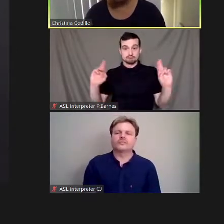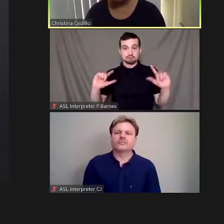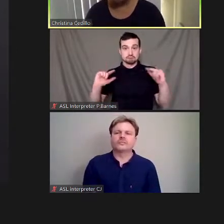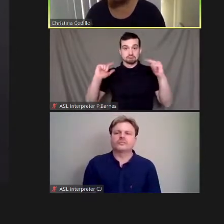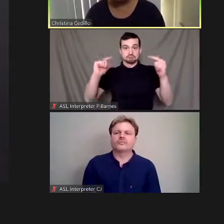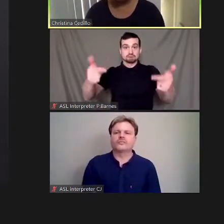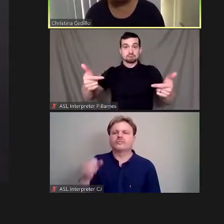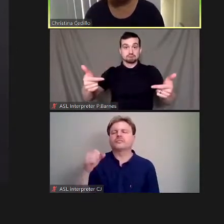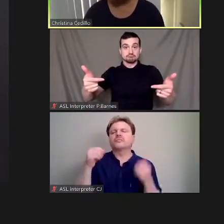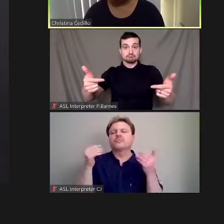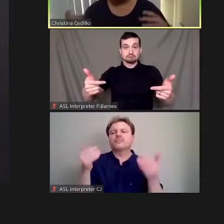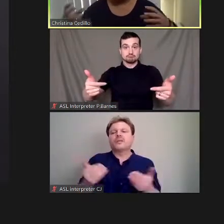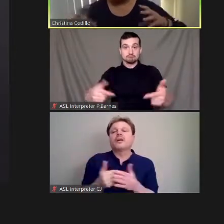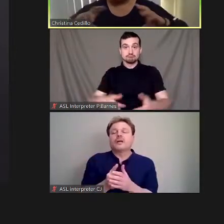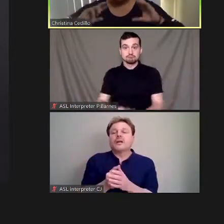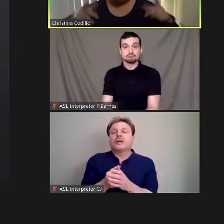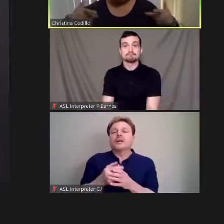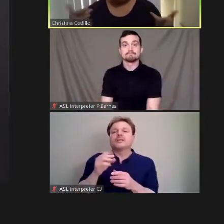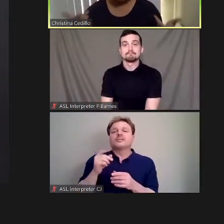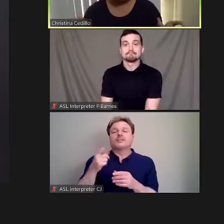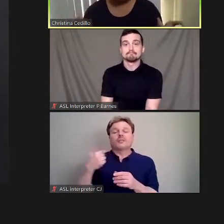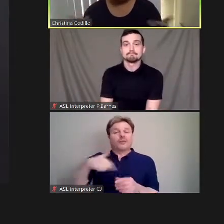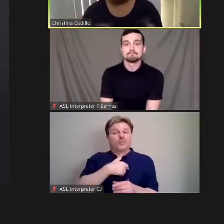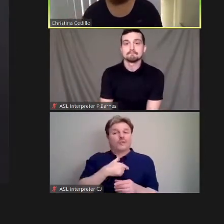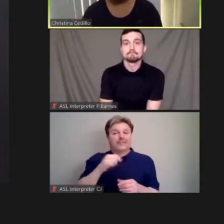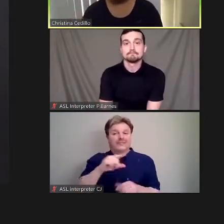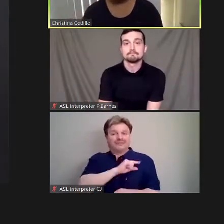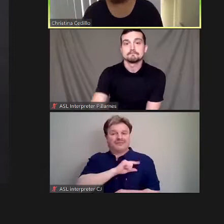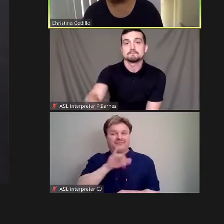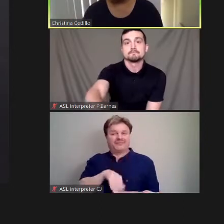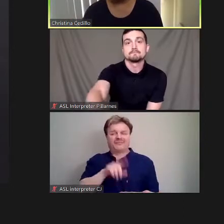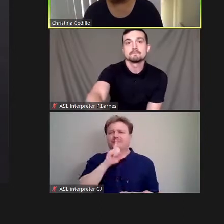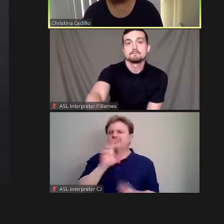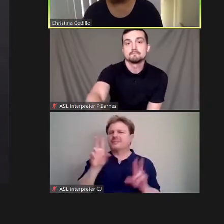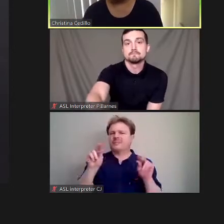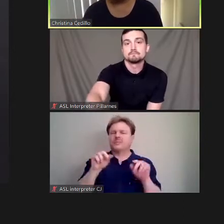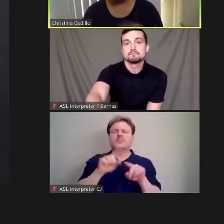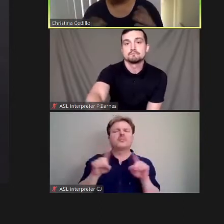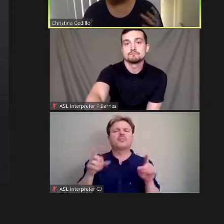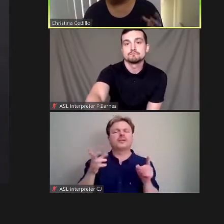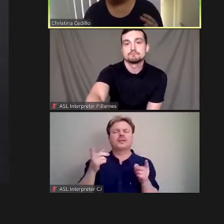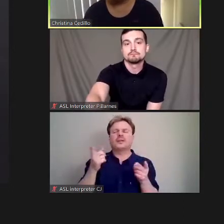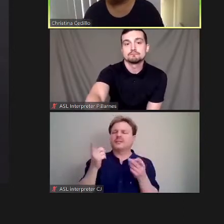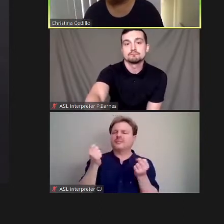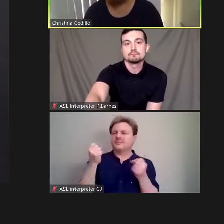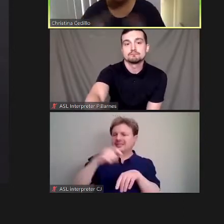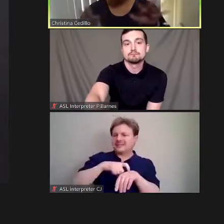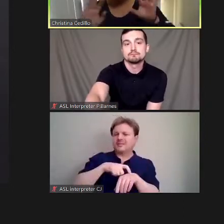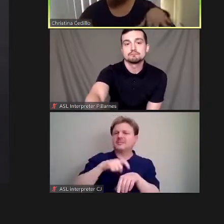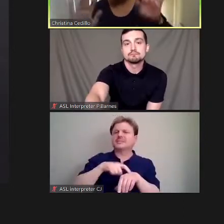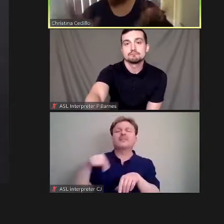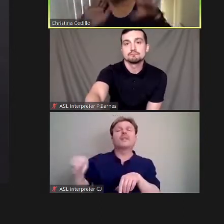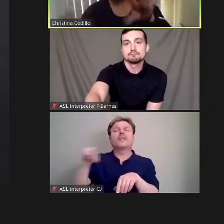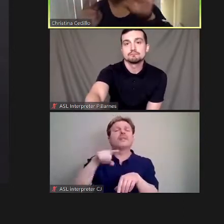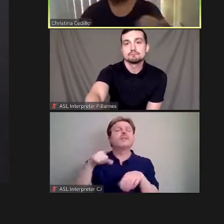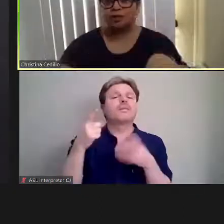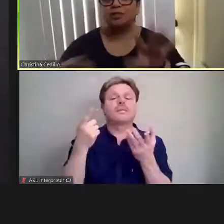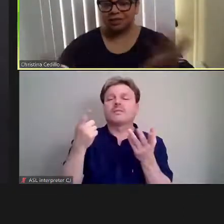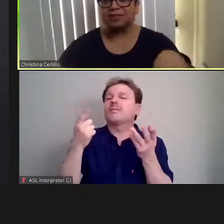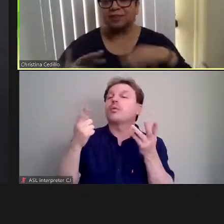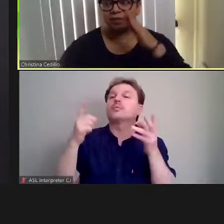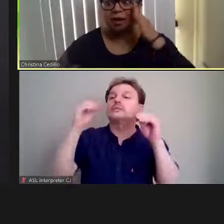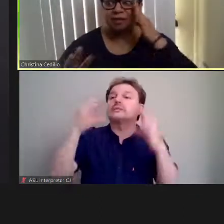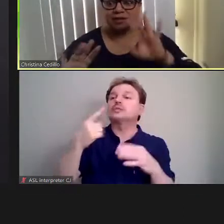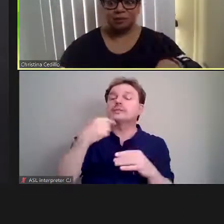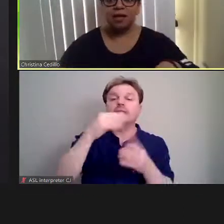you know, a lot of times it translates into instructors telling students, no, no, no, code switch,